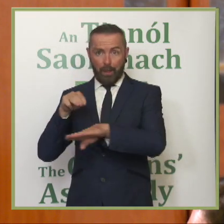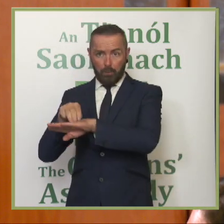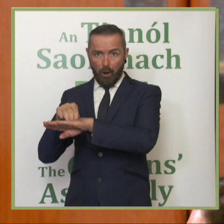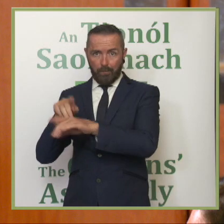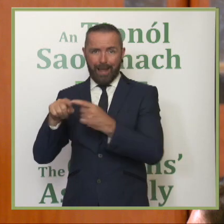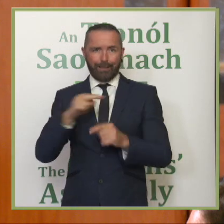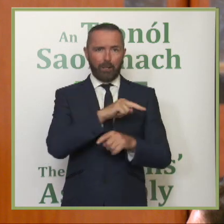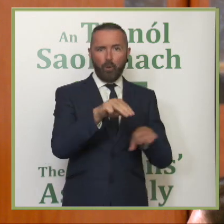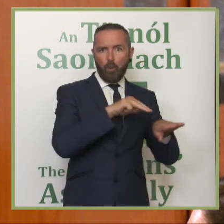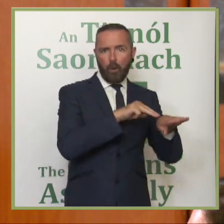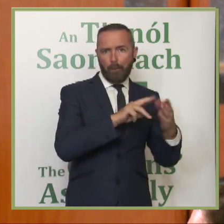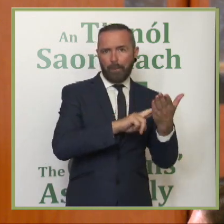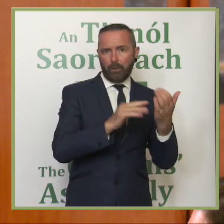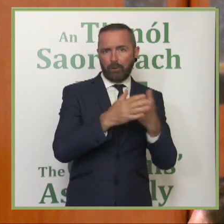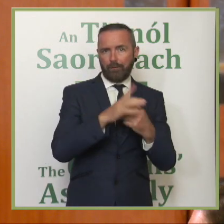non-problematic use of drugs.